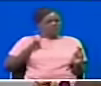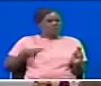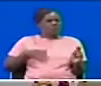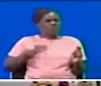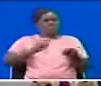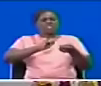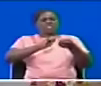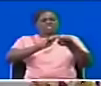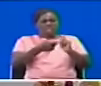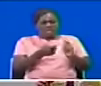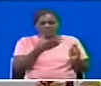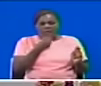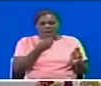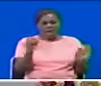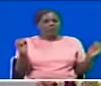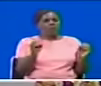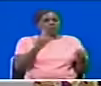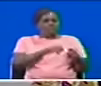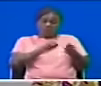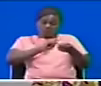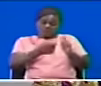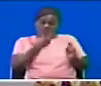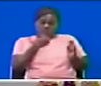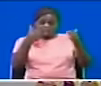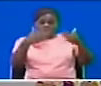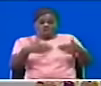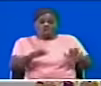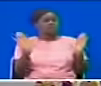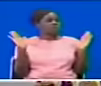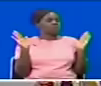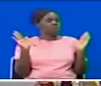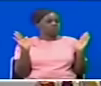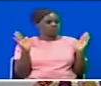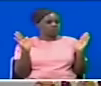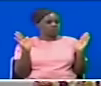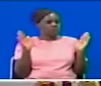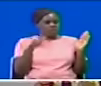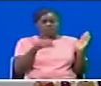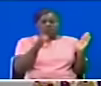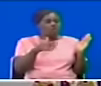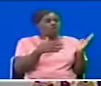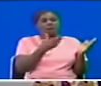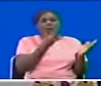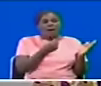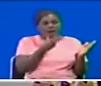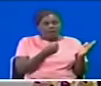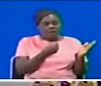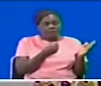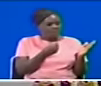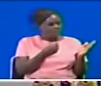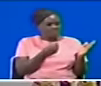never change to be a man, because the moment you do that, you lose out completely. And because you're not a man from the, in the first